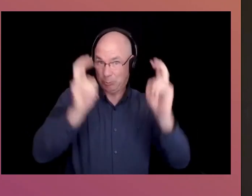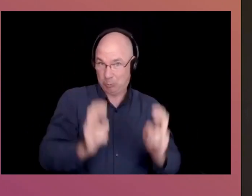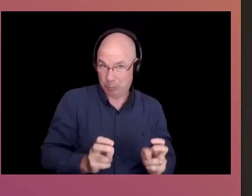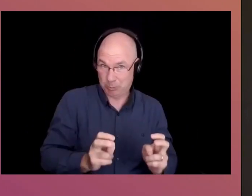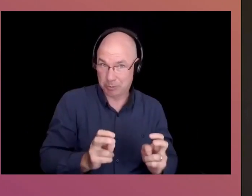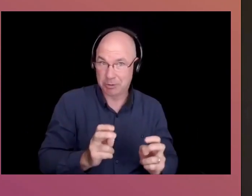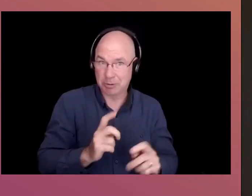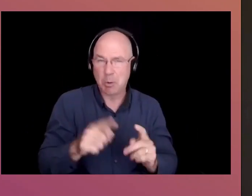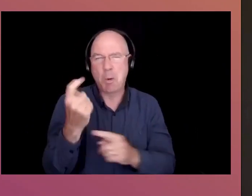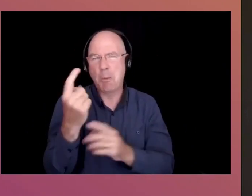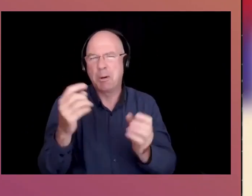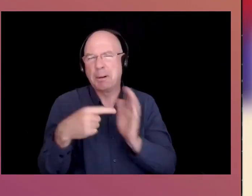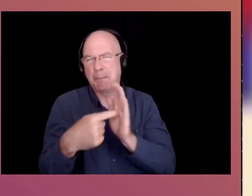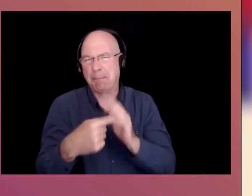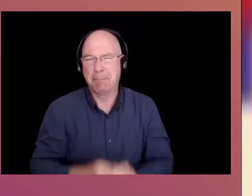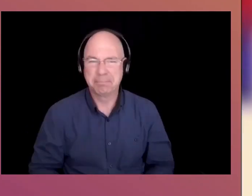example.